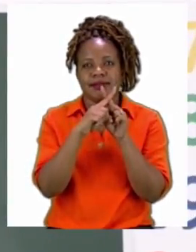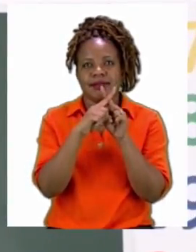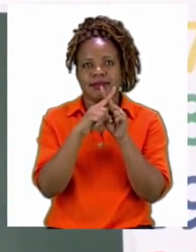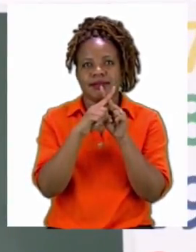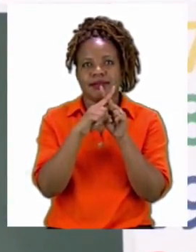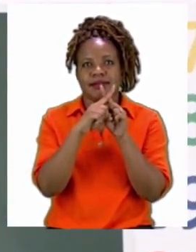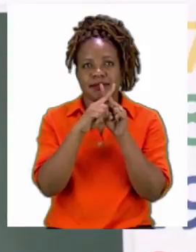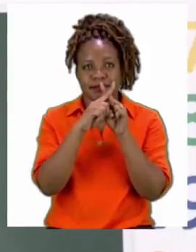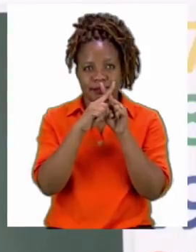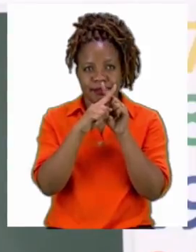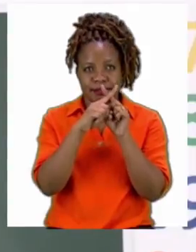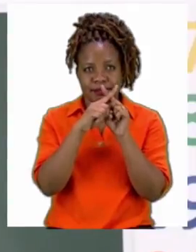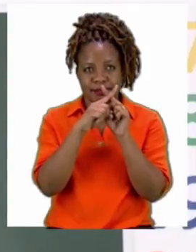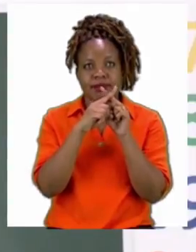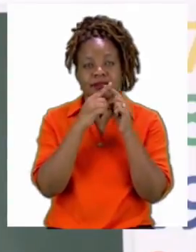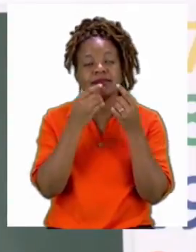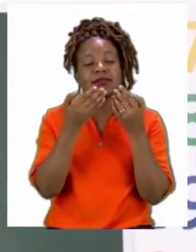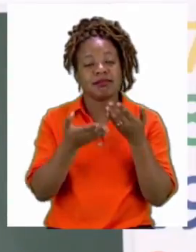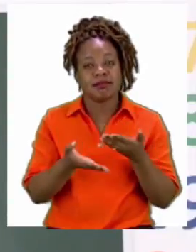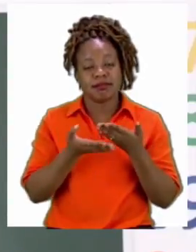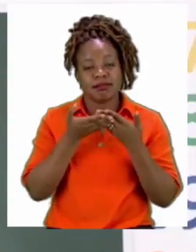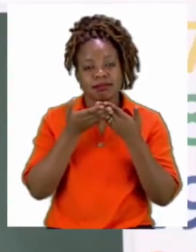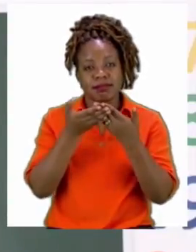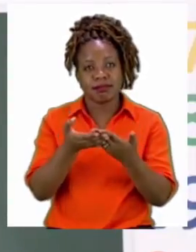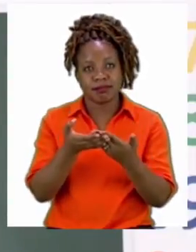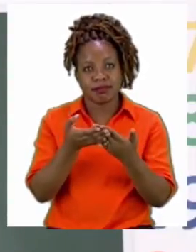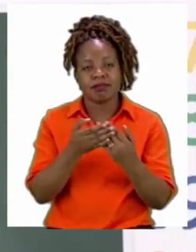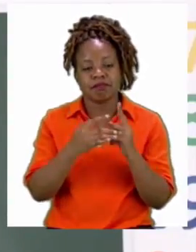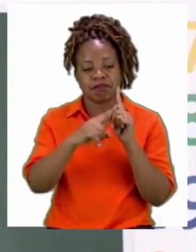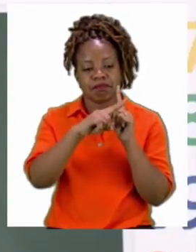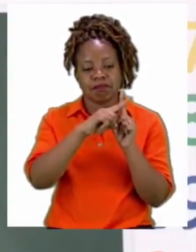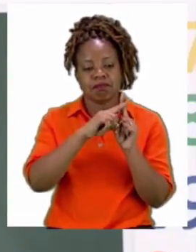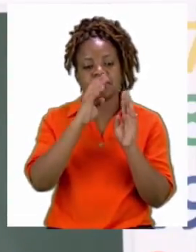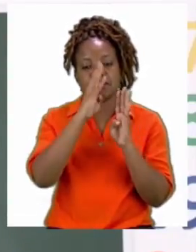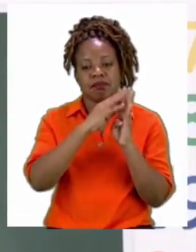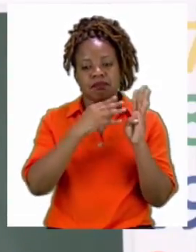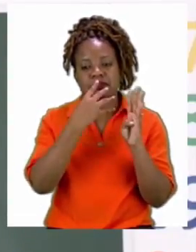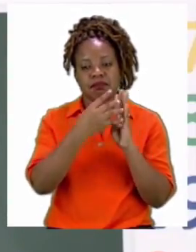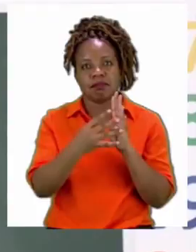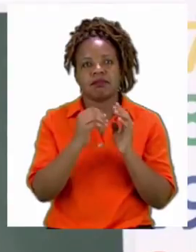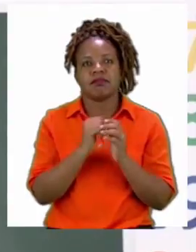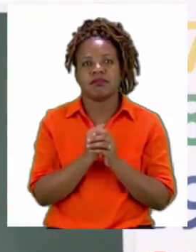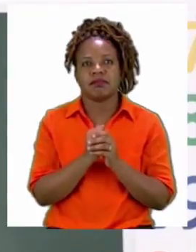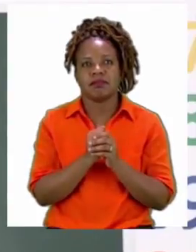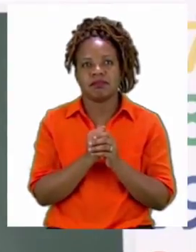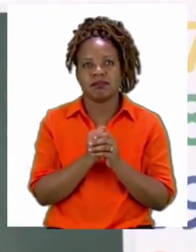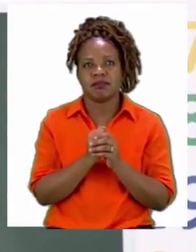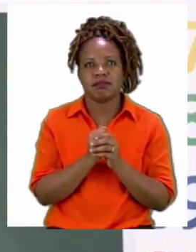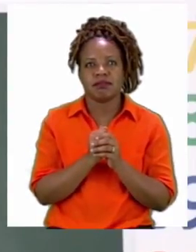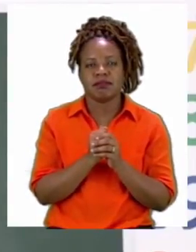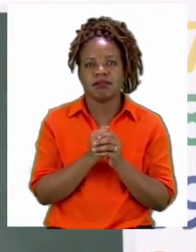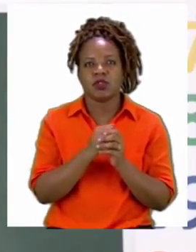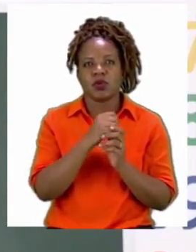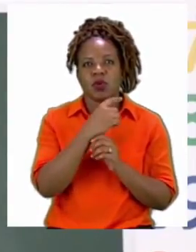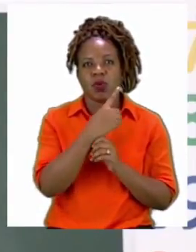us when we are doing our times table. Now, how we use this one, we say